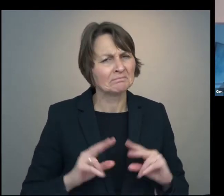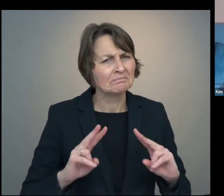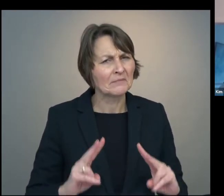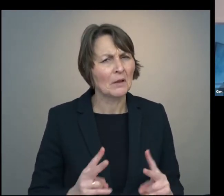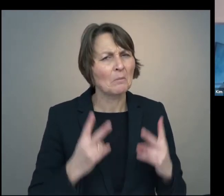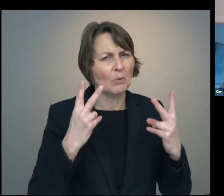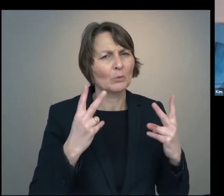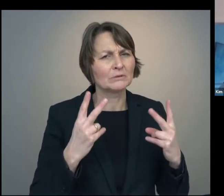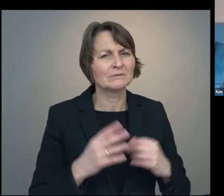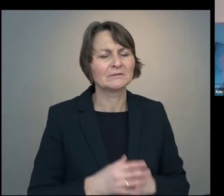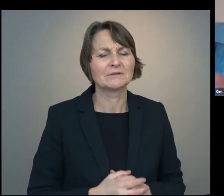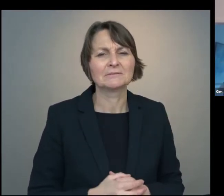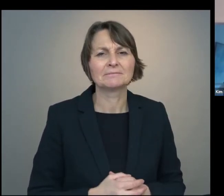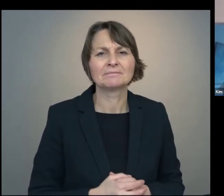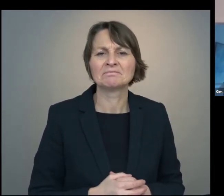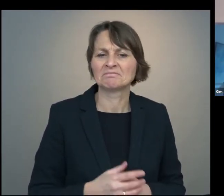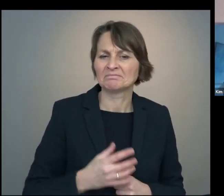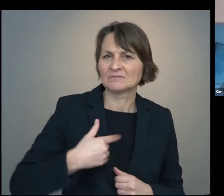that